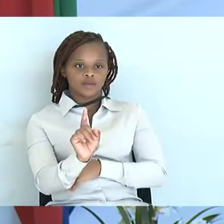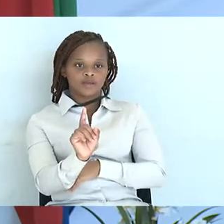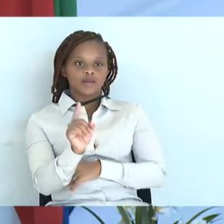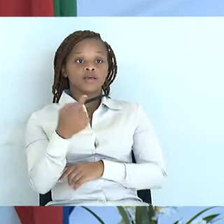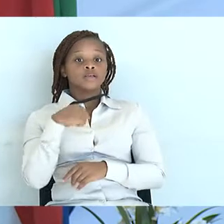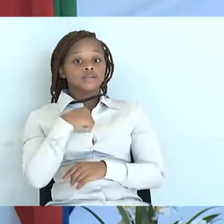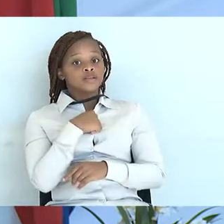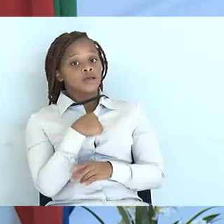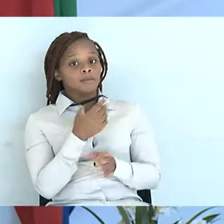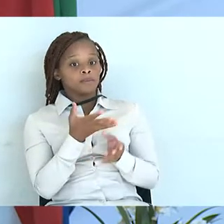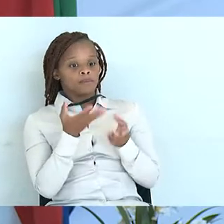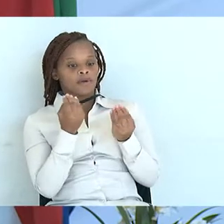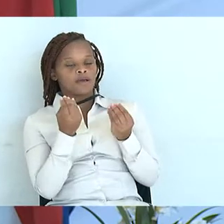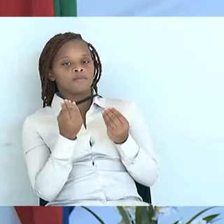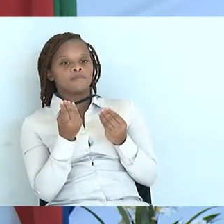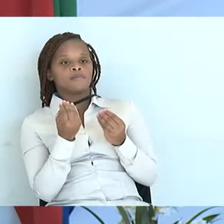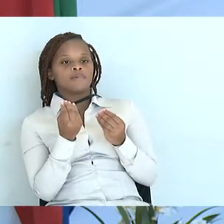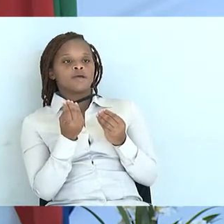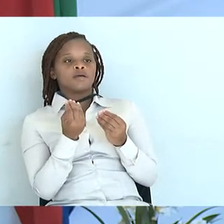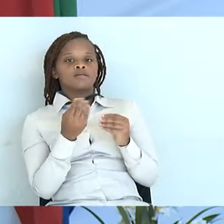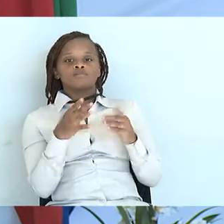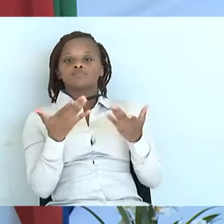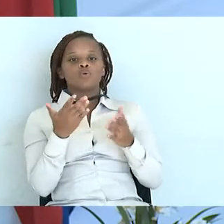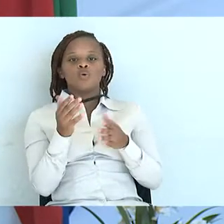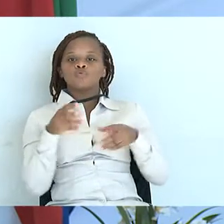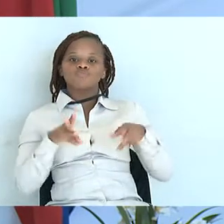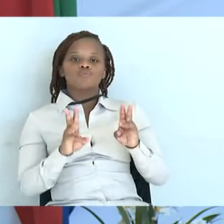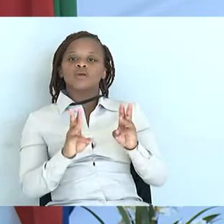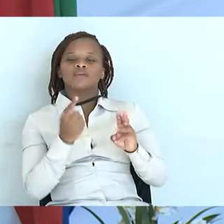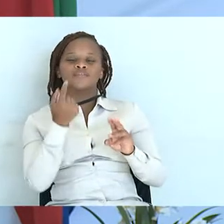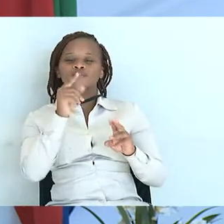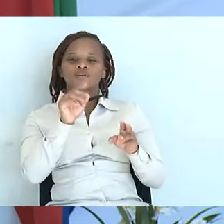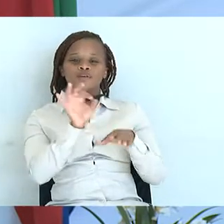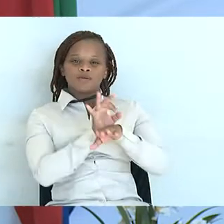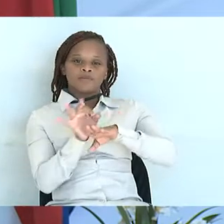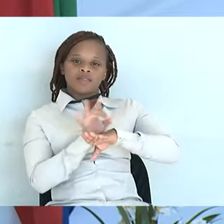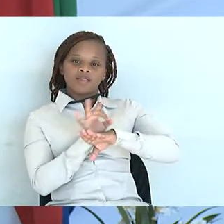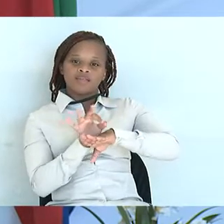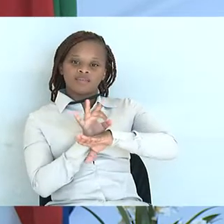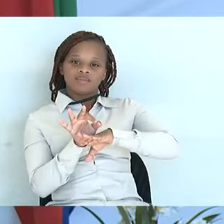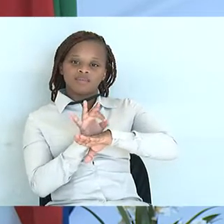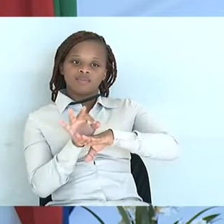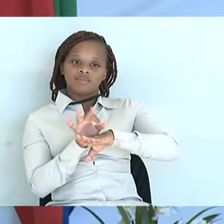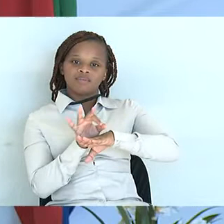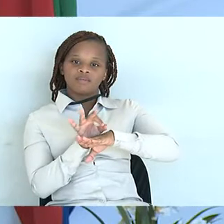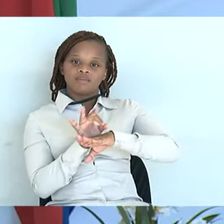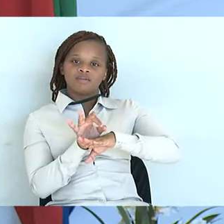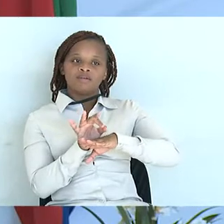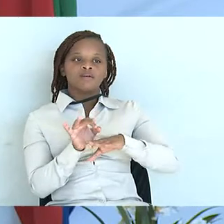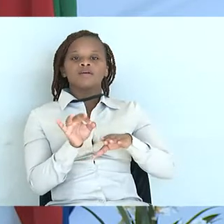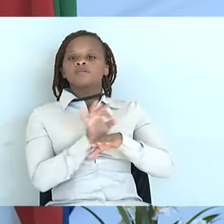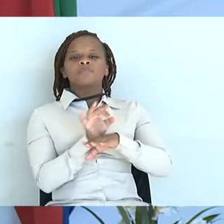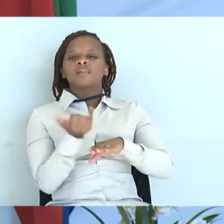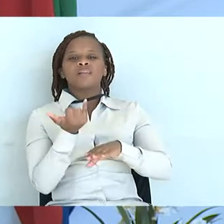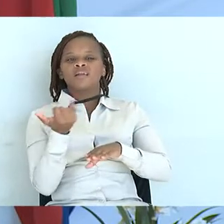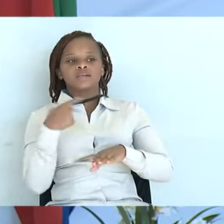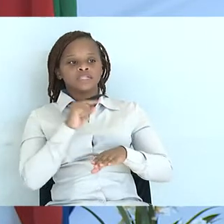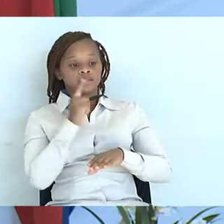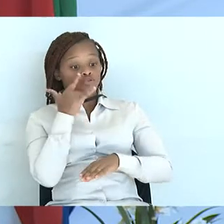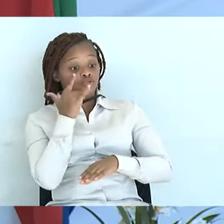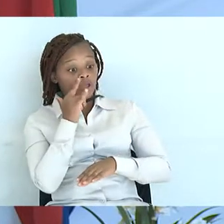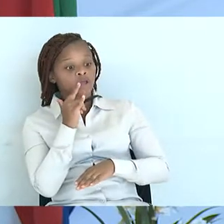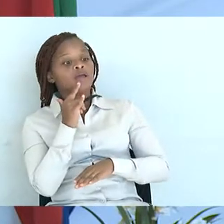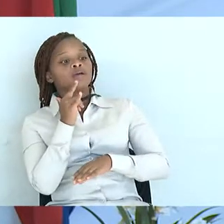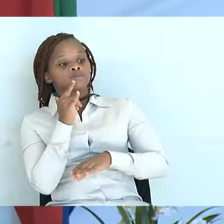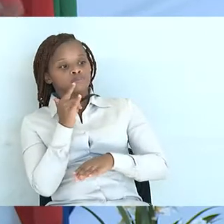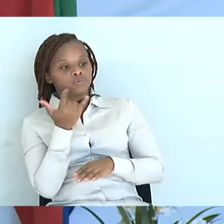planning instruments that ought to be in place to inform investment, like feasibility studies that need to be done.